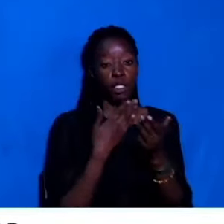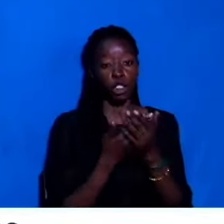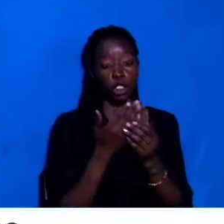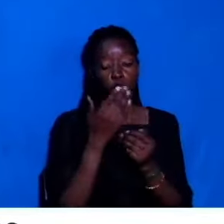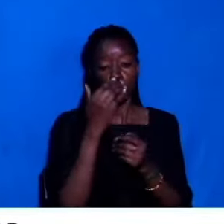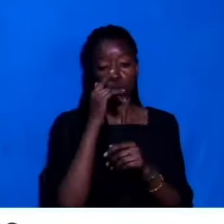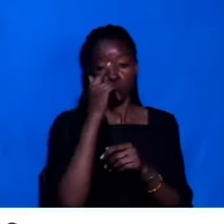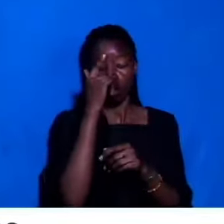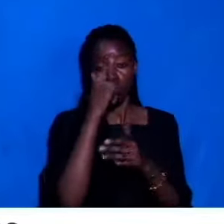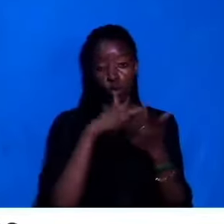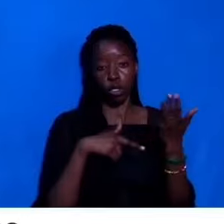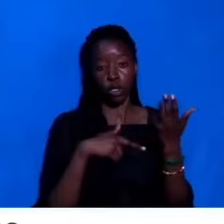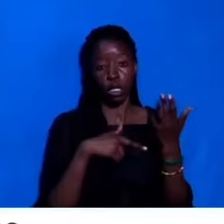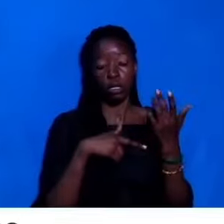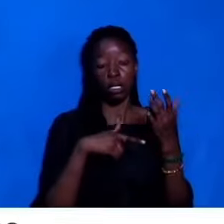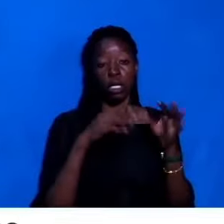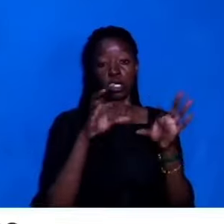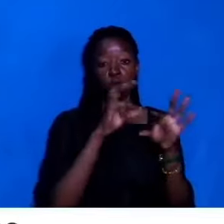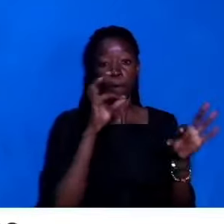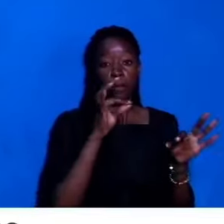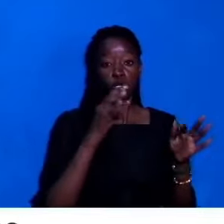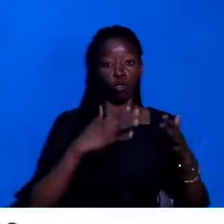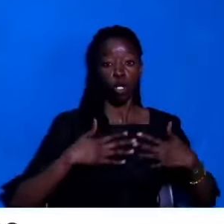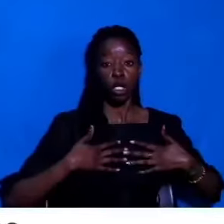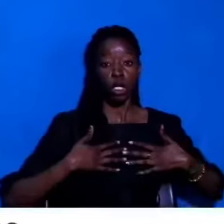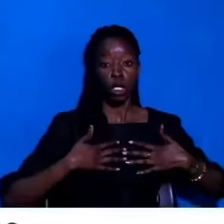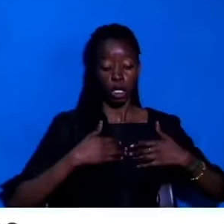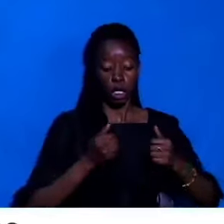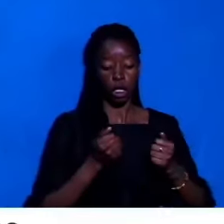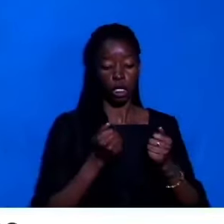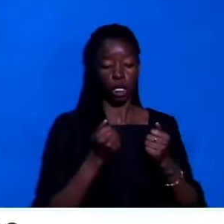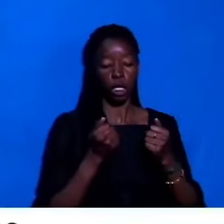that physical healing had a new meaning,